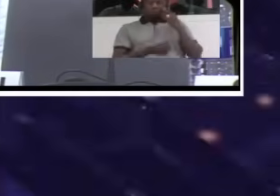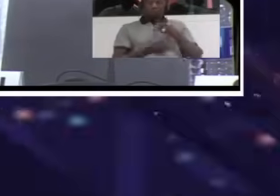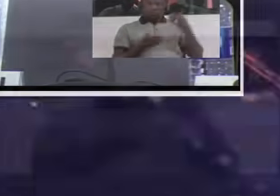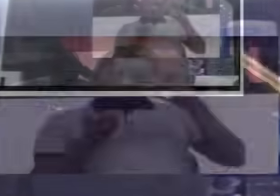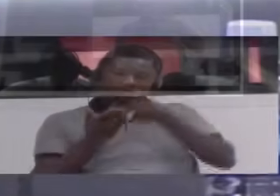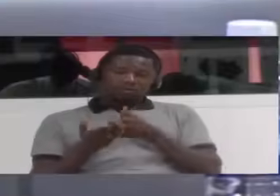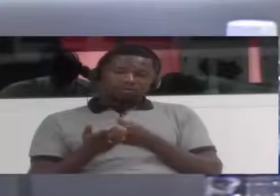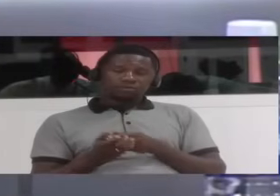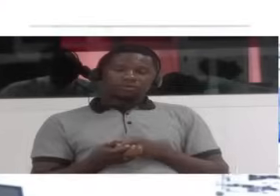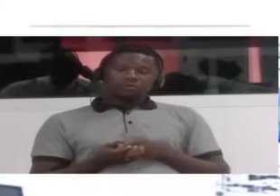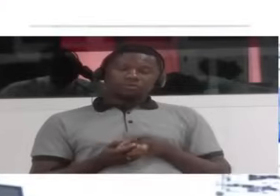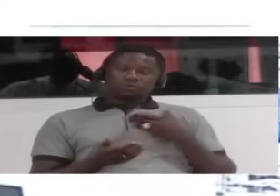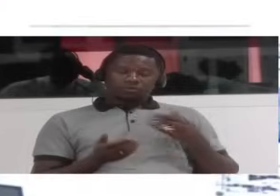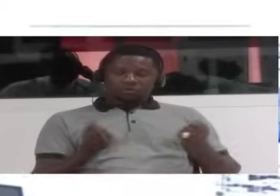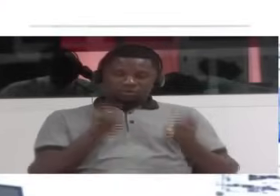drove to Kanilai,